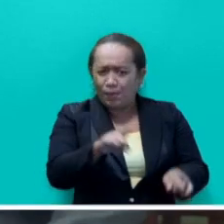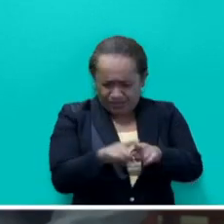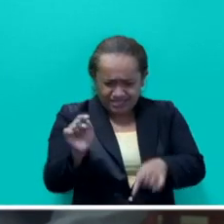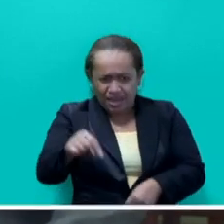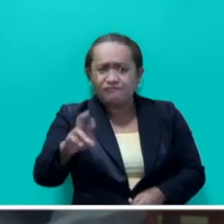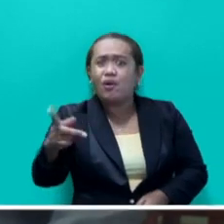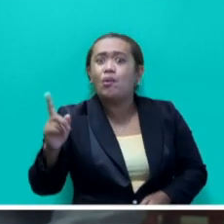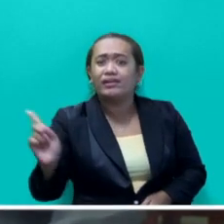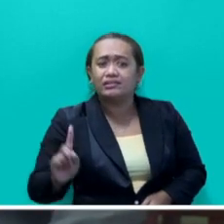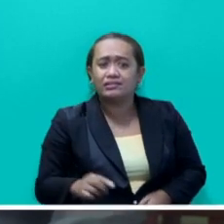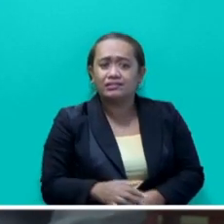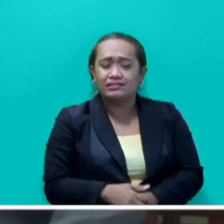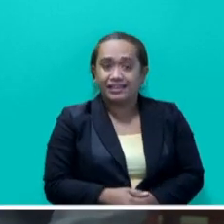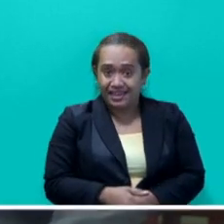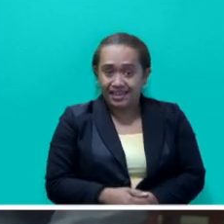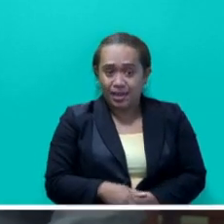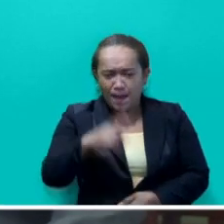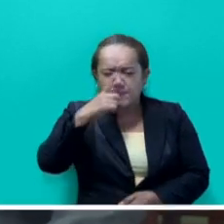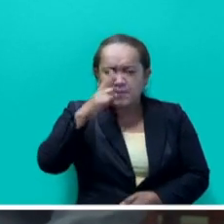used by politicians.